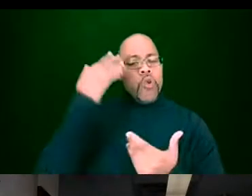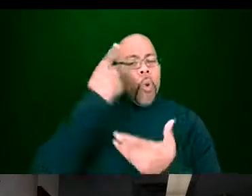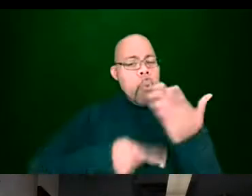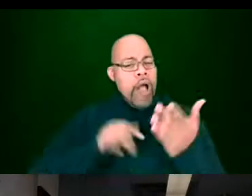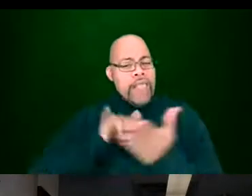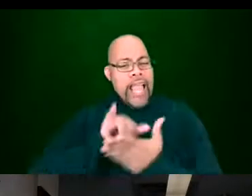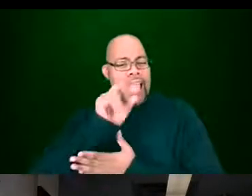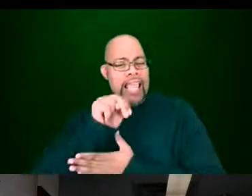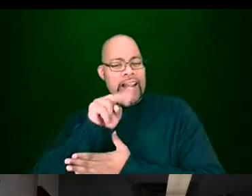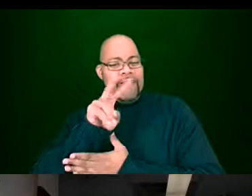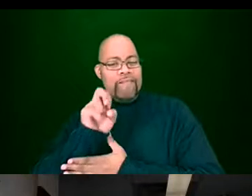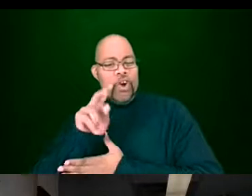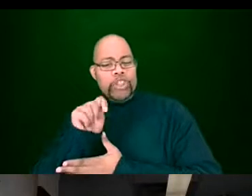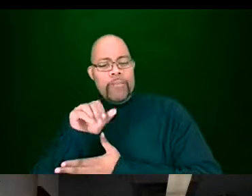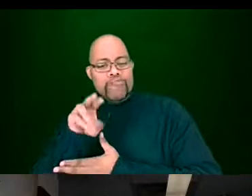an invertebrate?